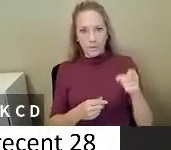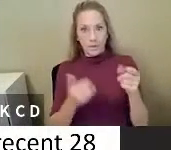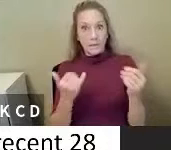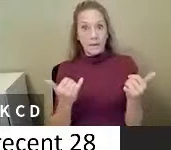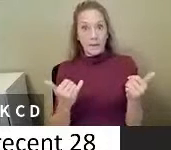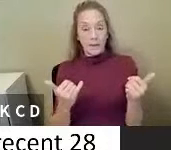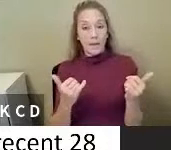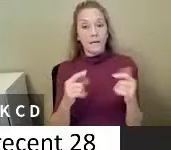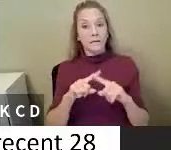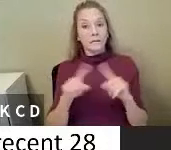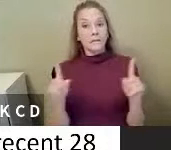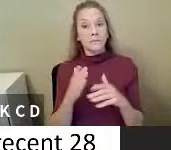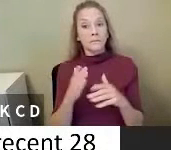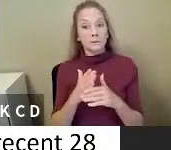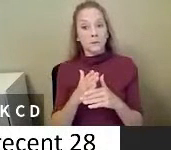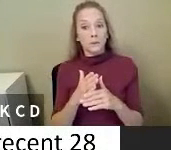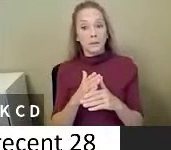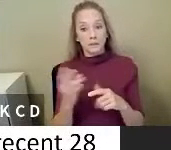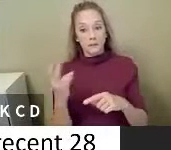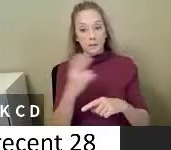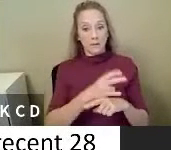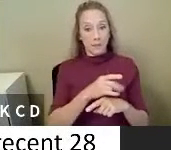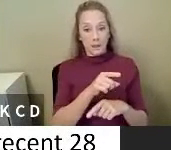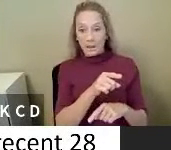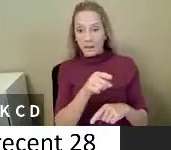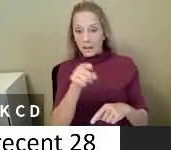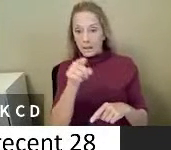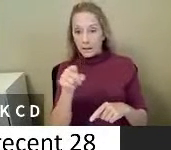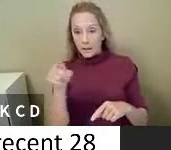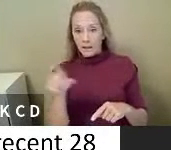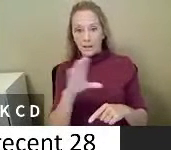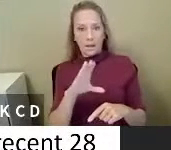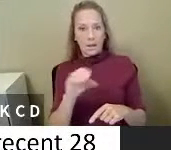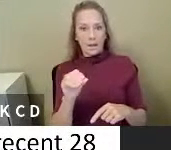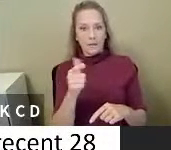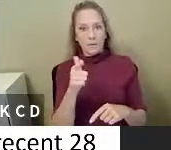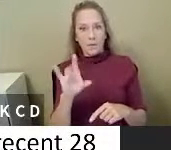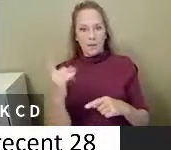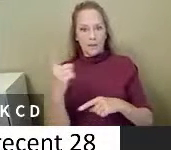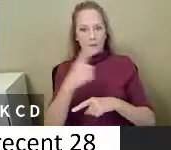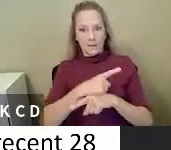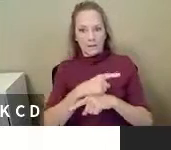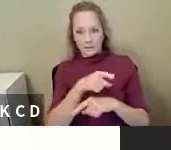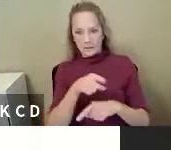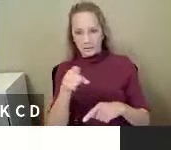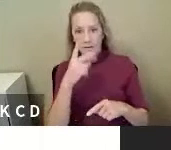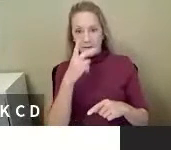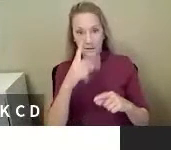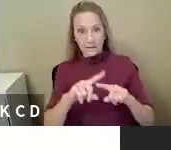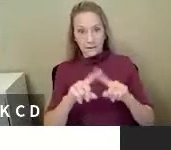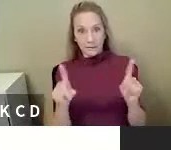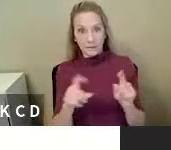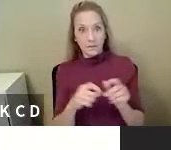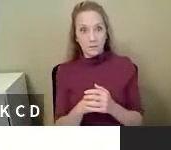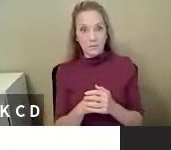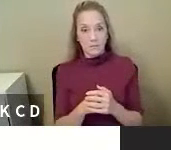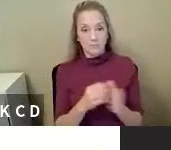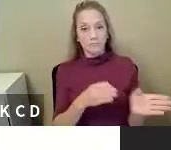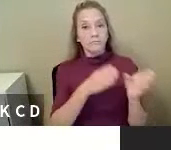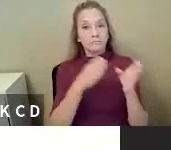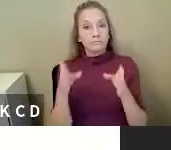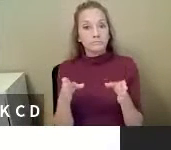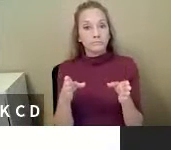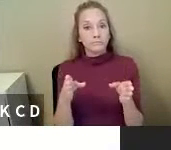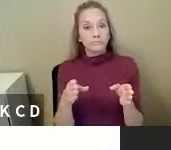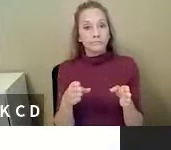the difference between the 7-day trend and the 28-day trend, just a little bit of stability there. Next slide, please.